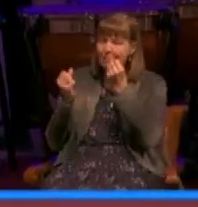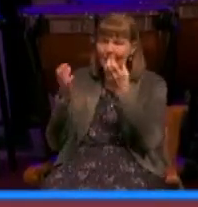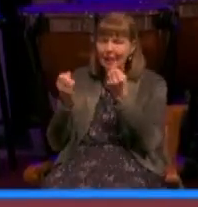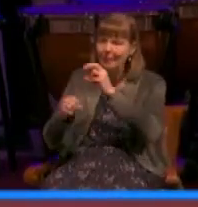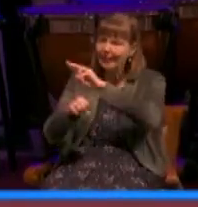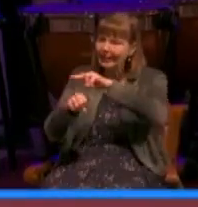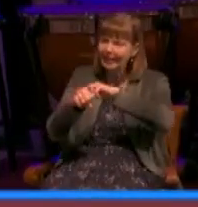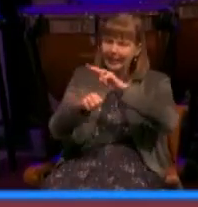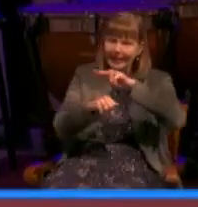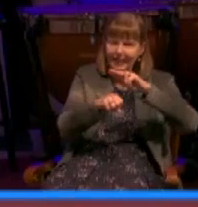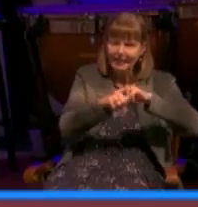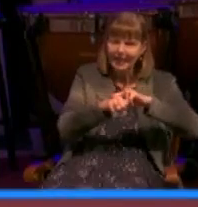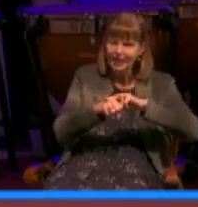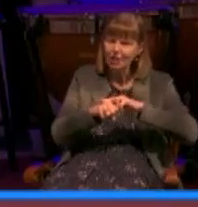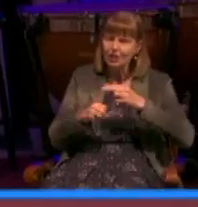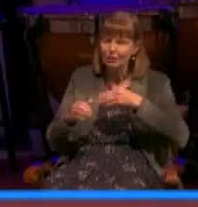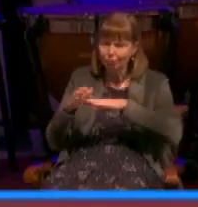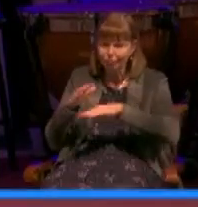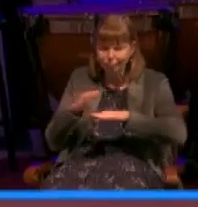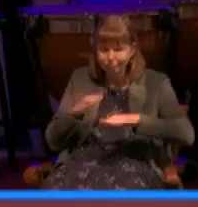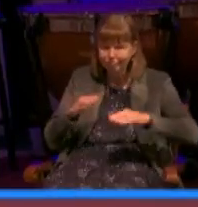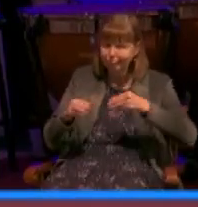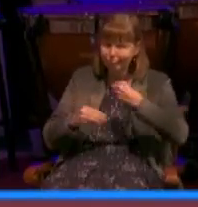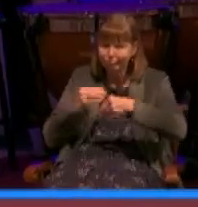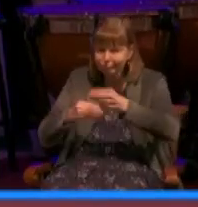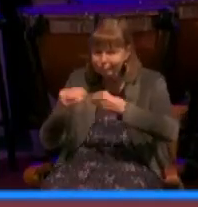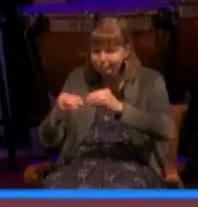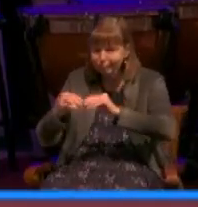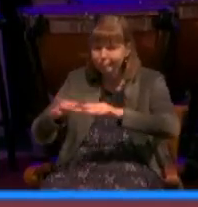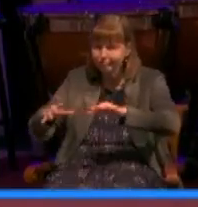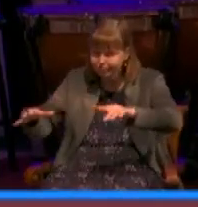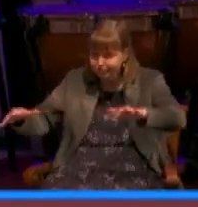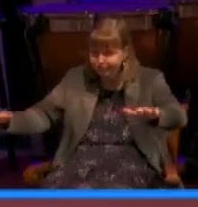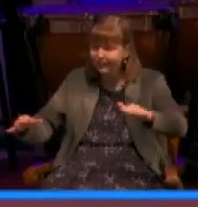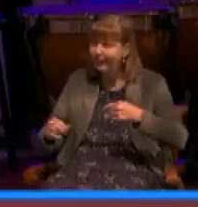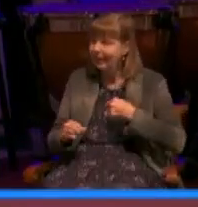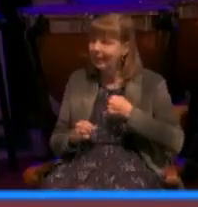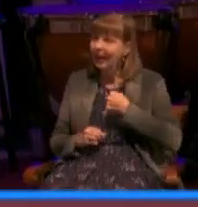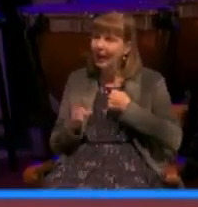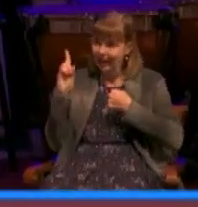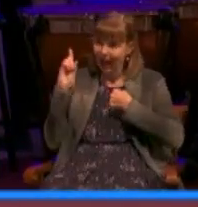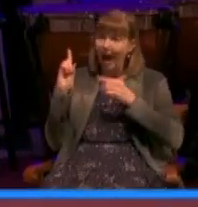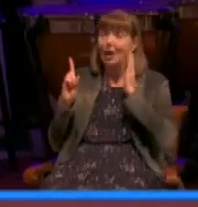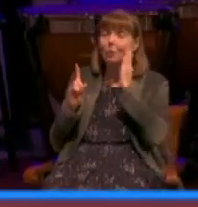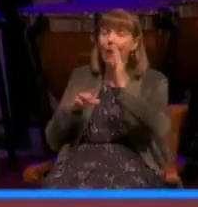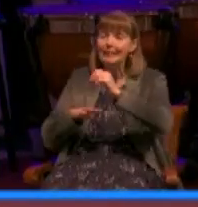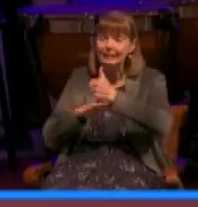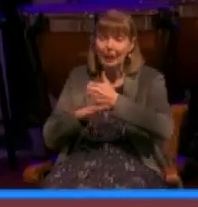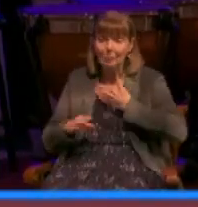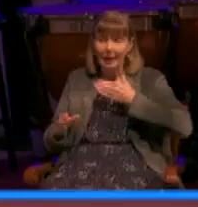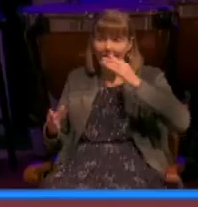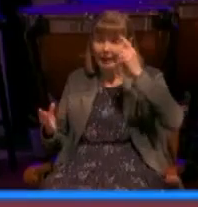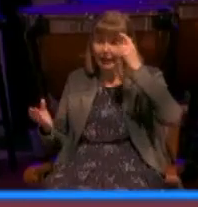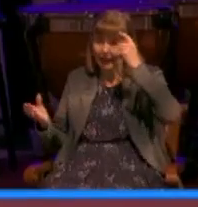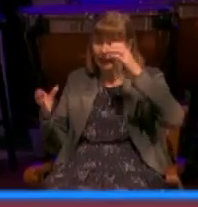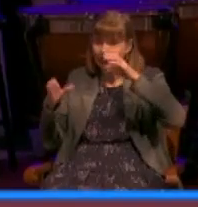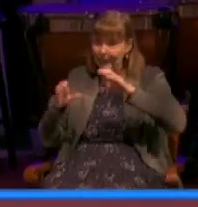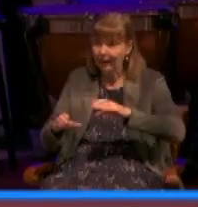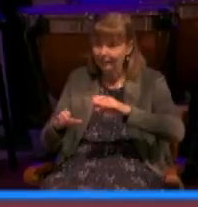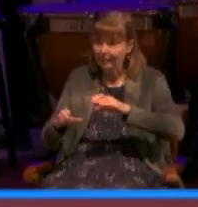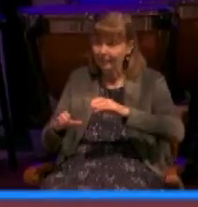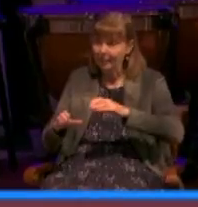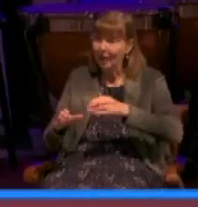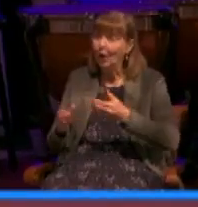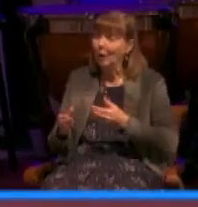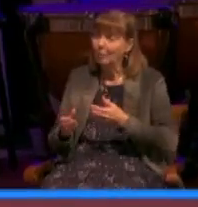king shall come from you. Verse 7, and I will establish my covenant between me and you and your offsprings, and after you throughout their generations,